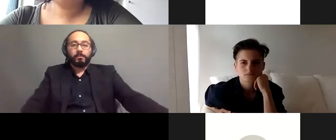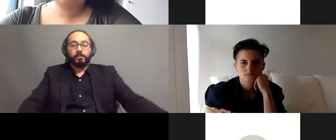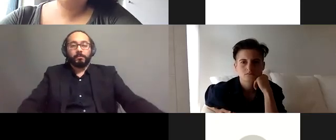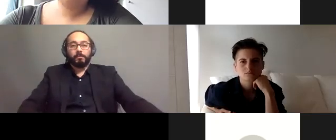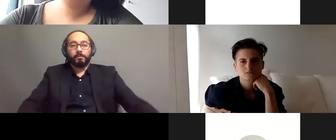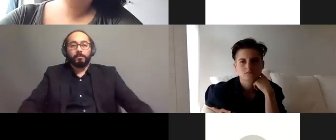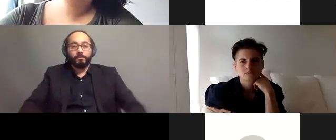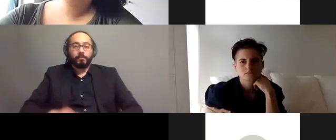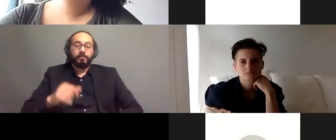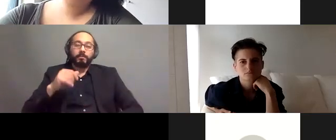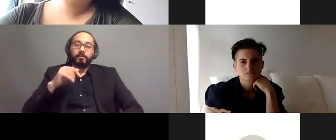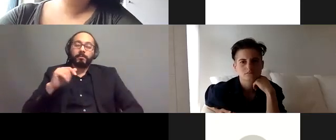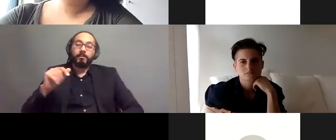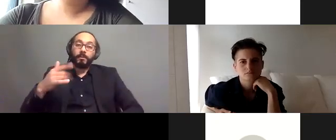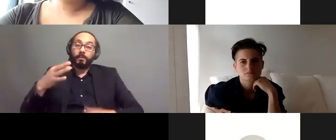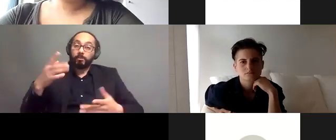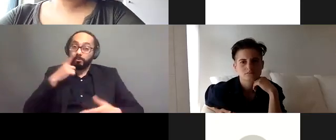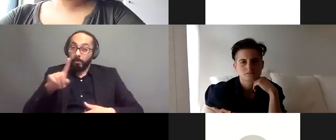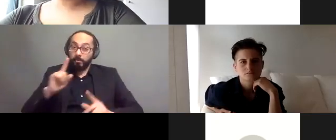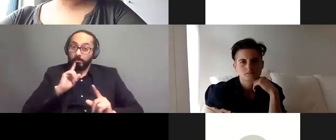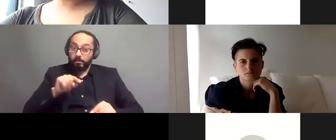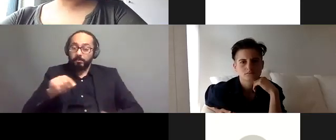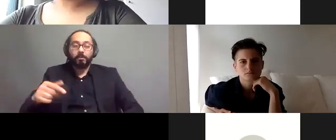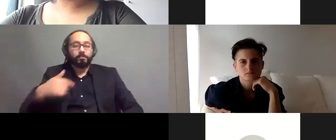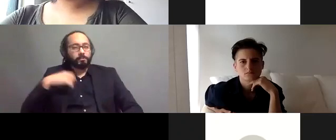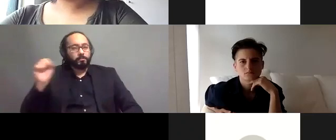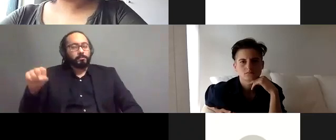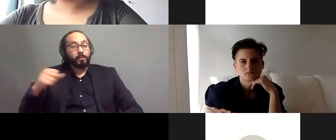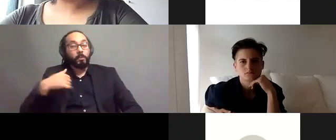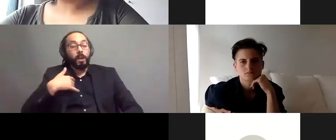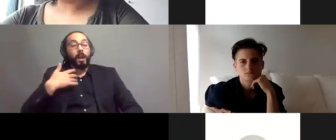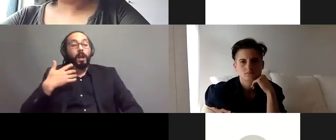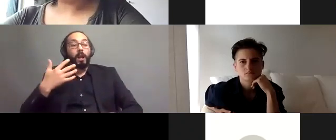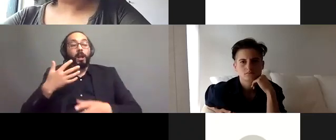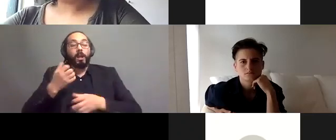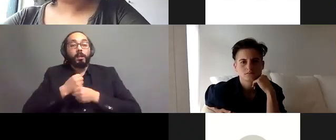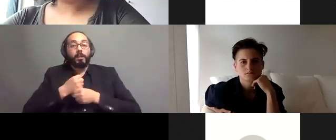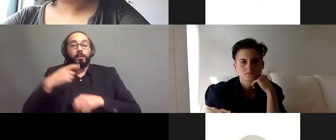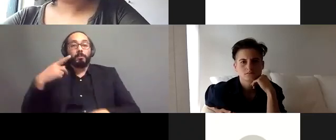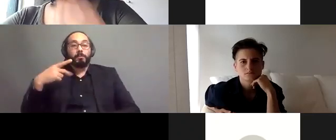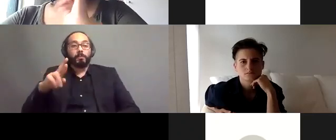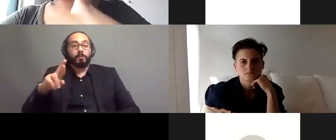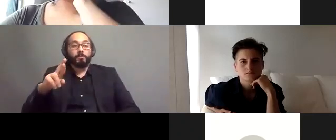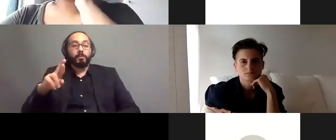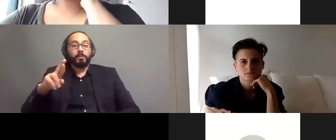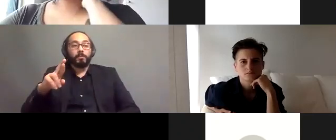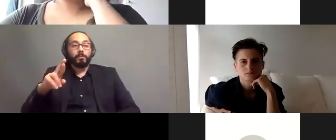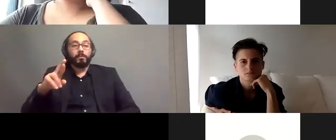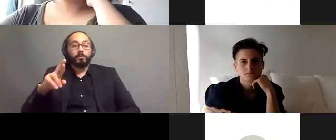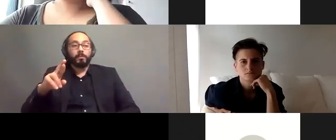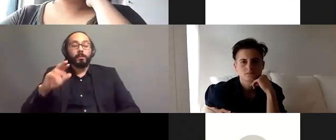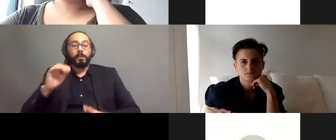very lately got a PR, which means since because I applied PR last April